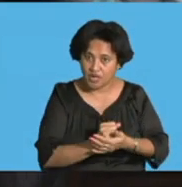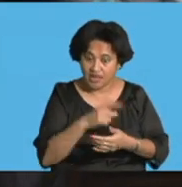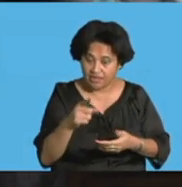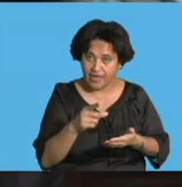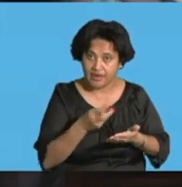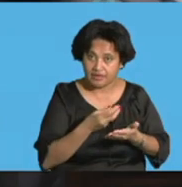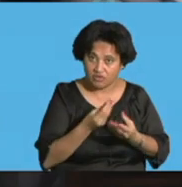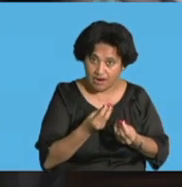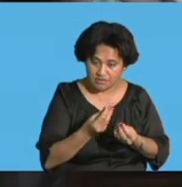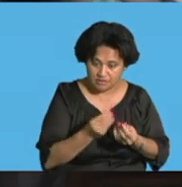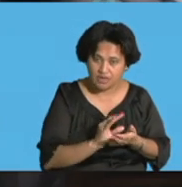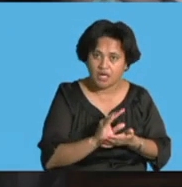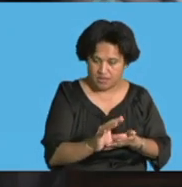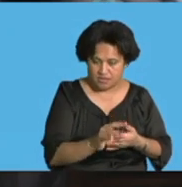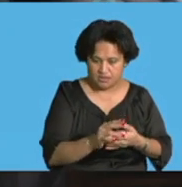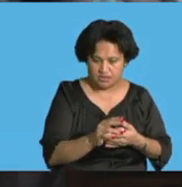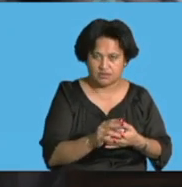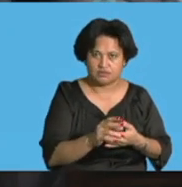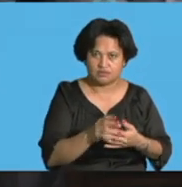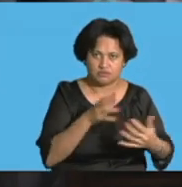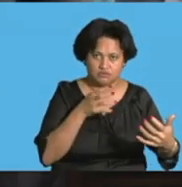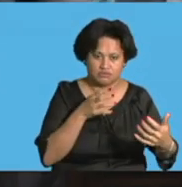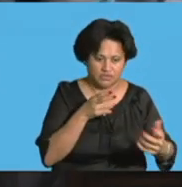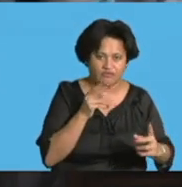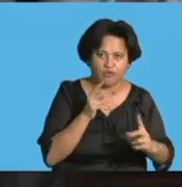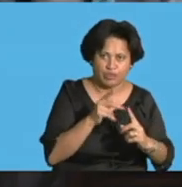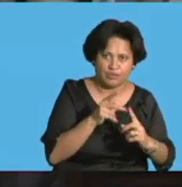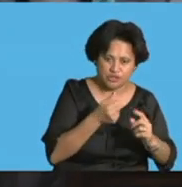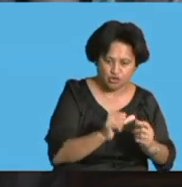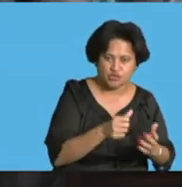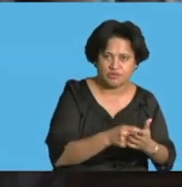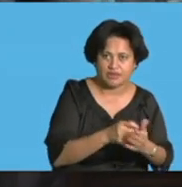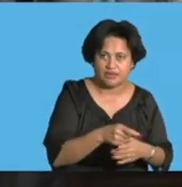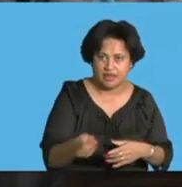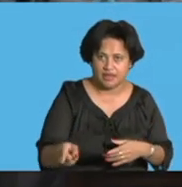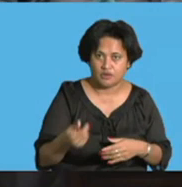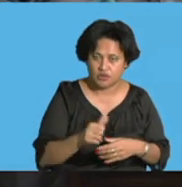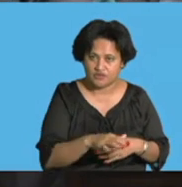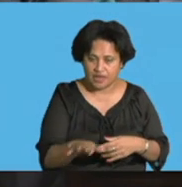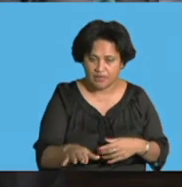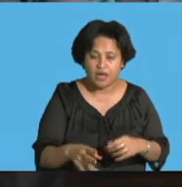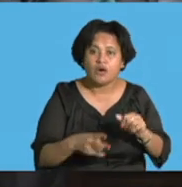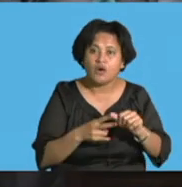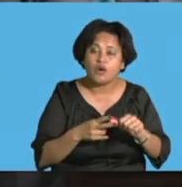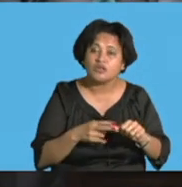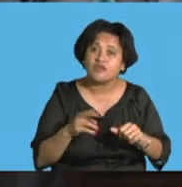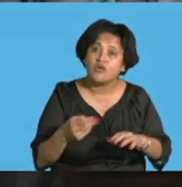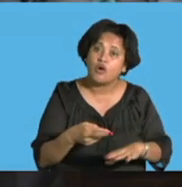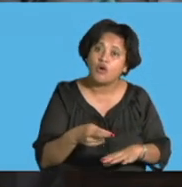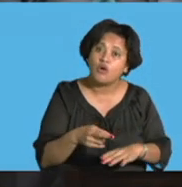purposes. The rural housing assistance to those living in village boundaries in the rural and maritime areas will